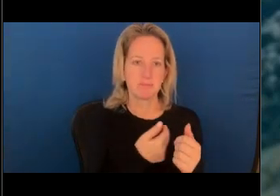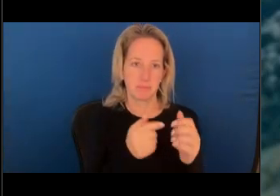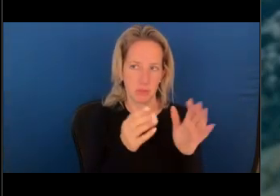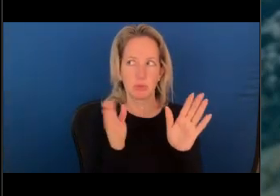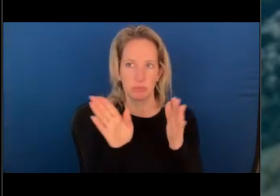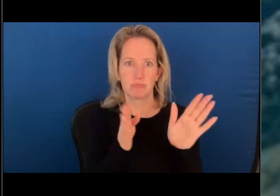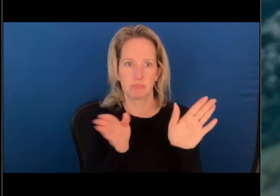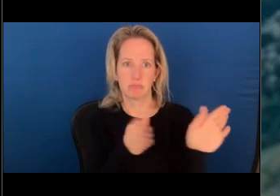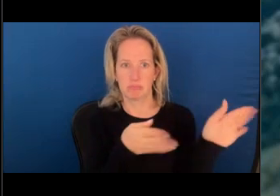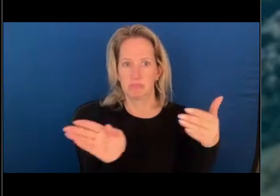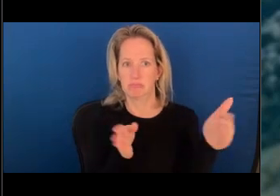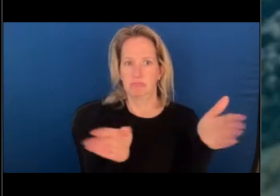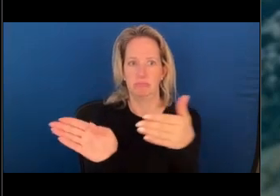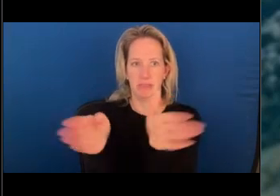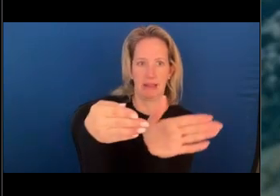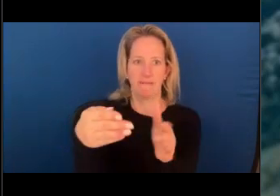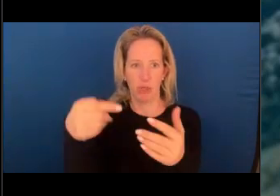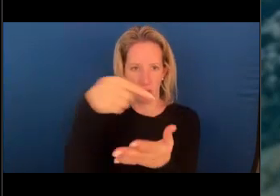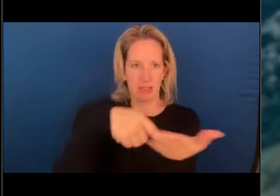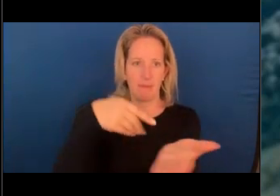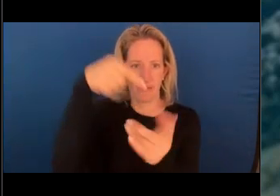this.